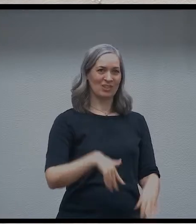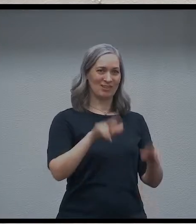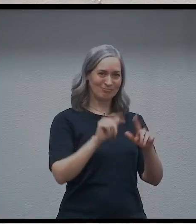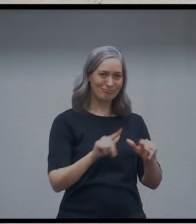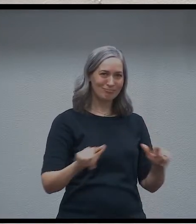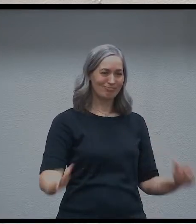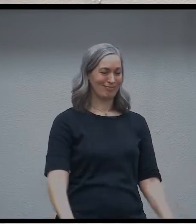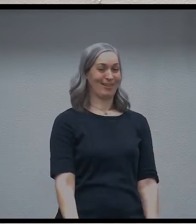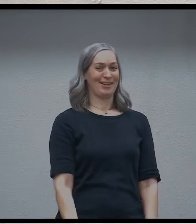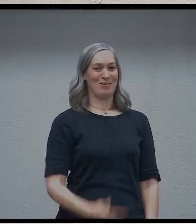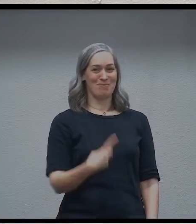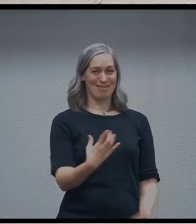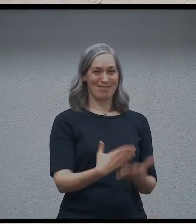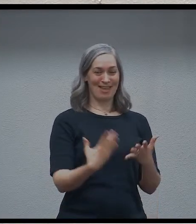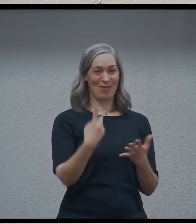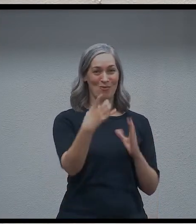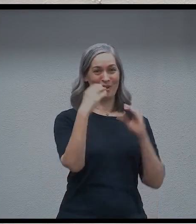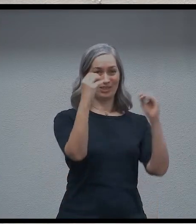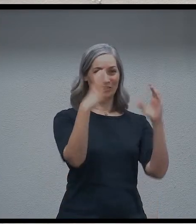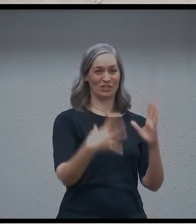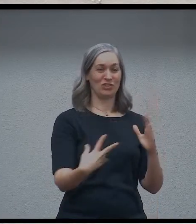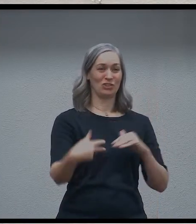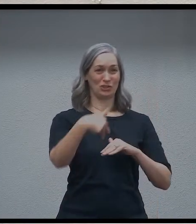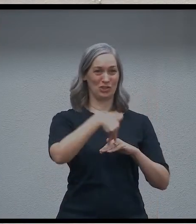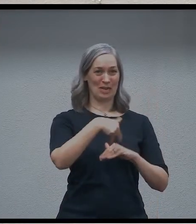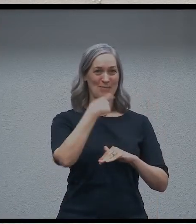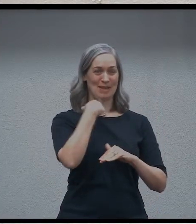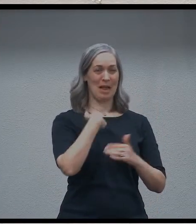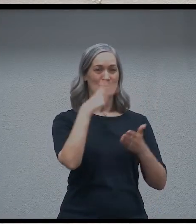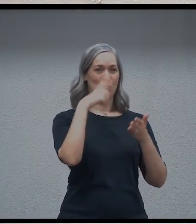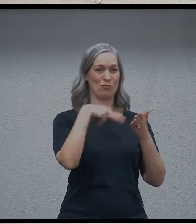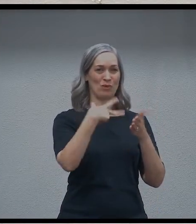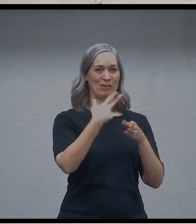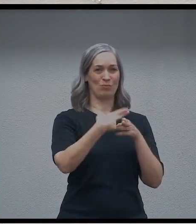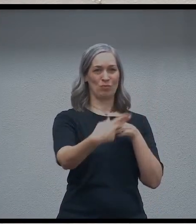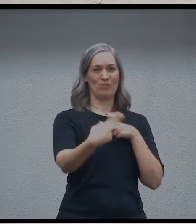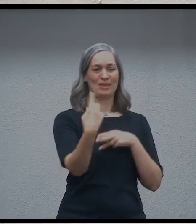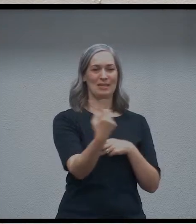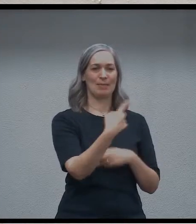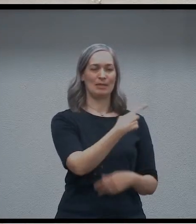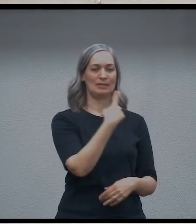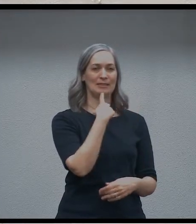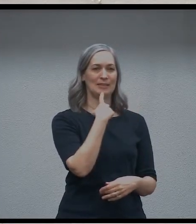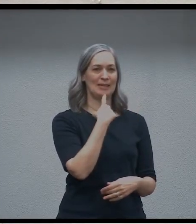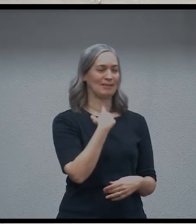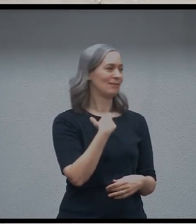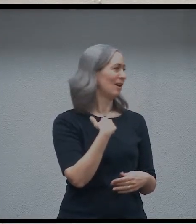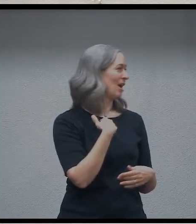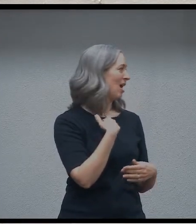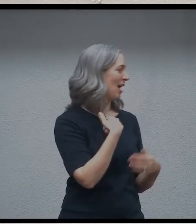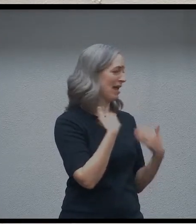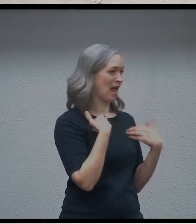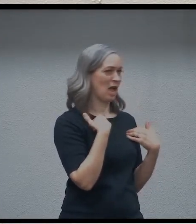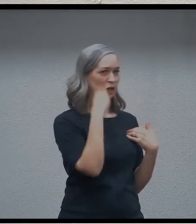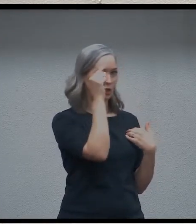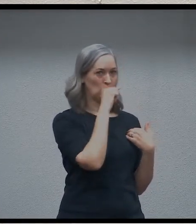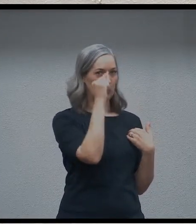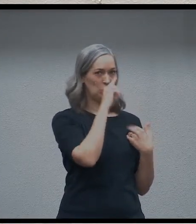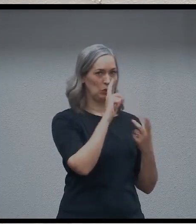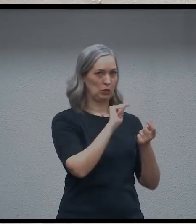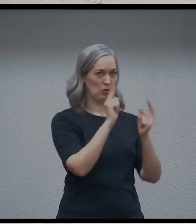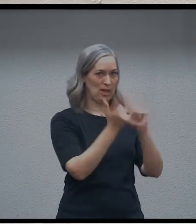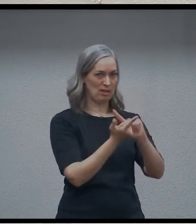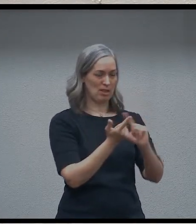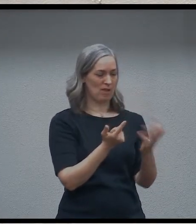of the things that one of the teachers got up and she said, I'm just going to read just briefly of something that she said. I had my Google Translate up there sitting on the